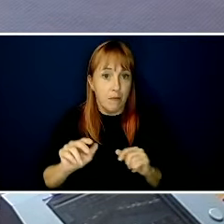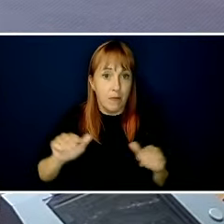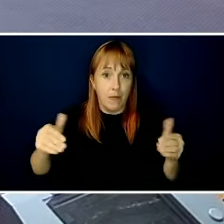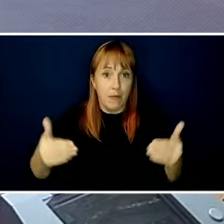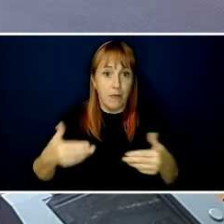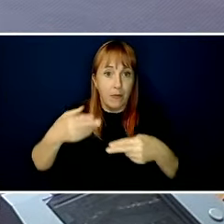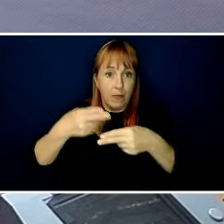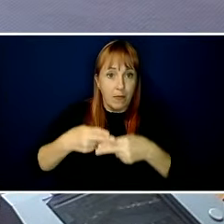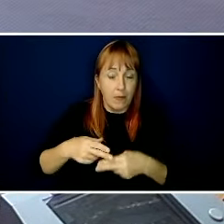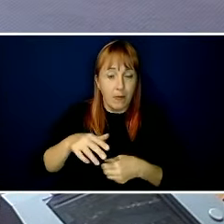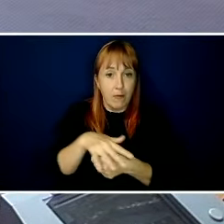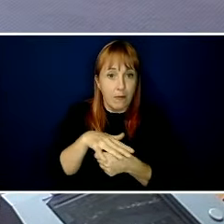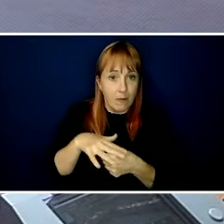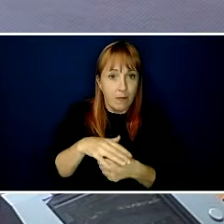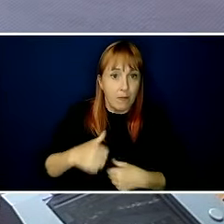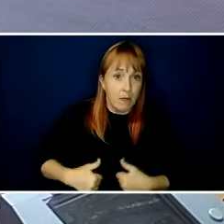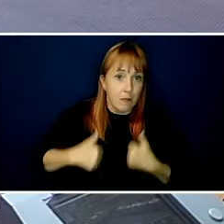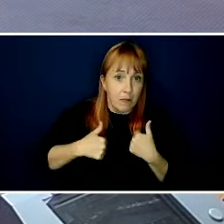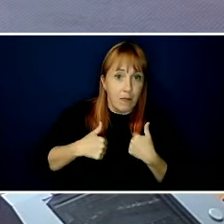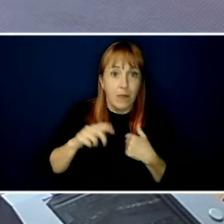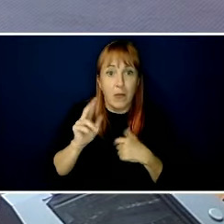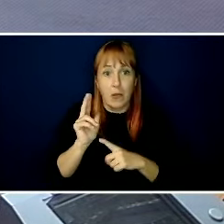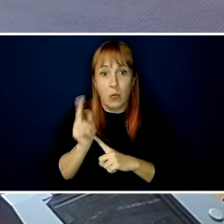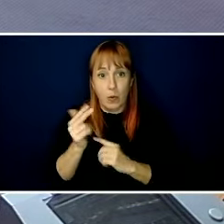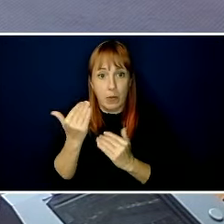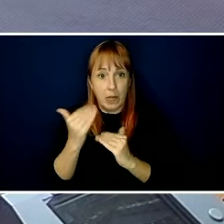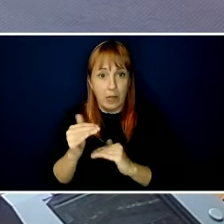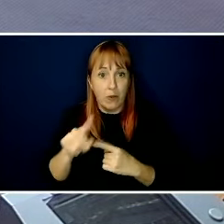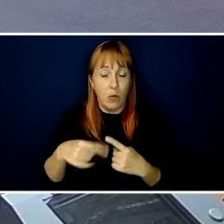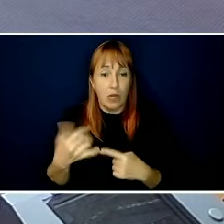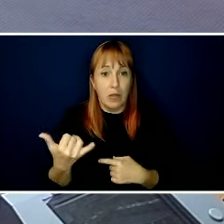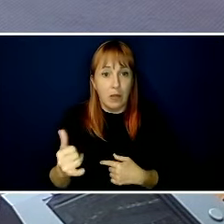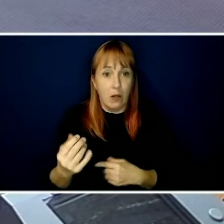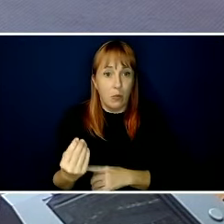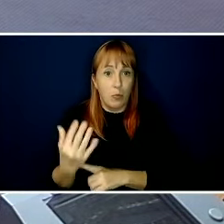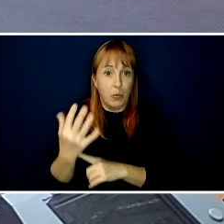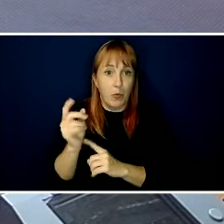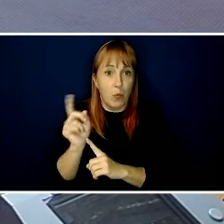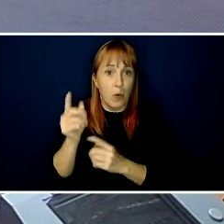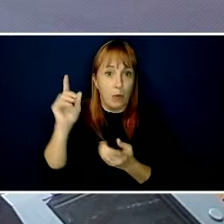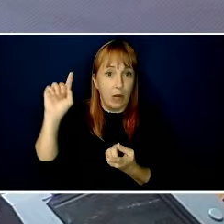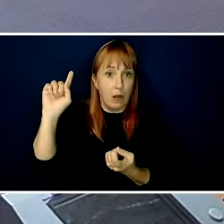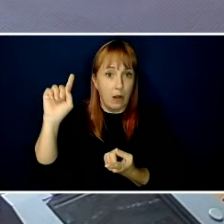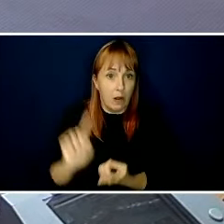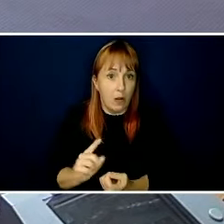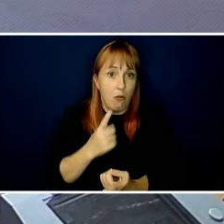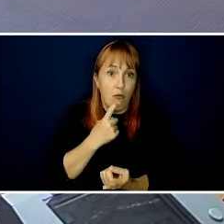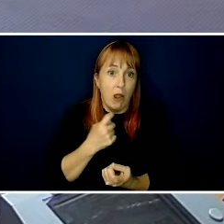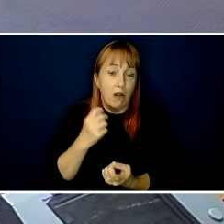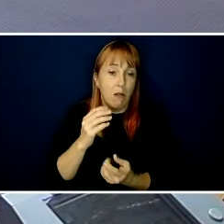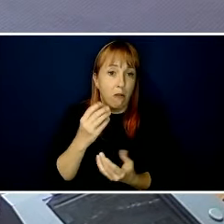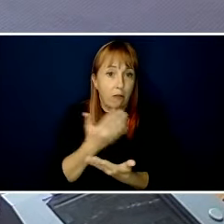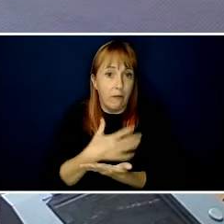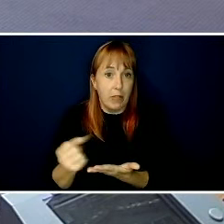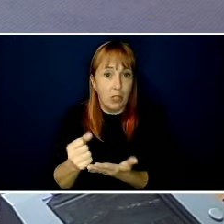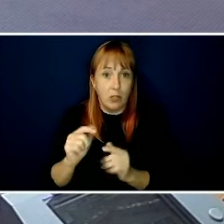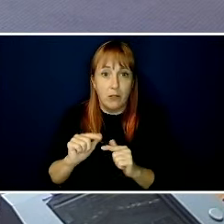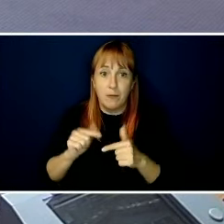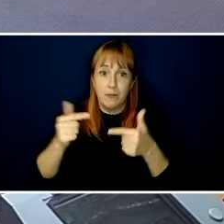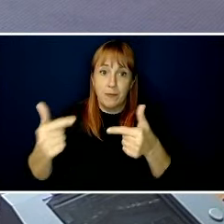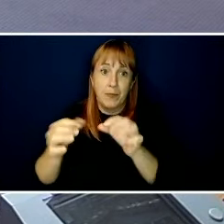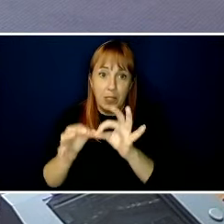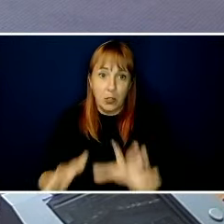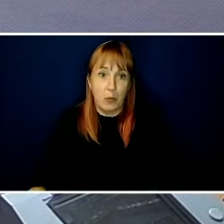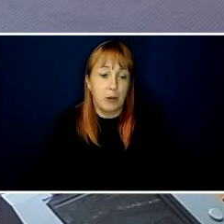address or your ward. You have 3 minutes. When the yellow light flashes, that means you have a minute left. When the red light comes on, that means your time's up. First up, we